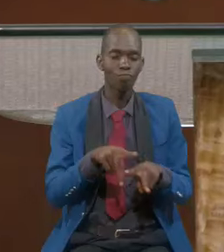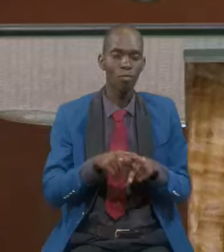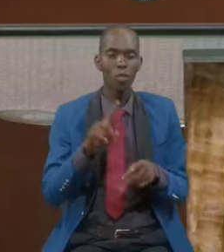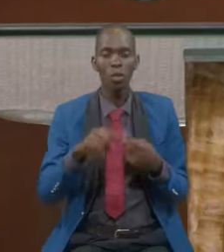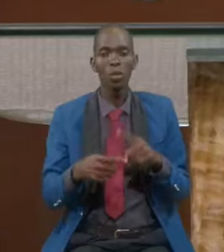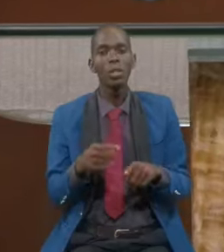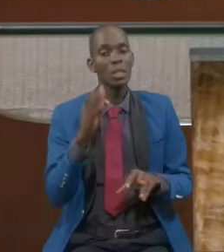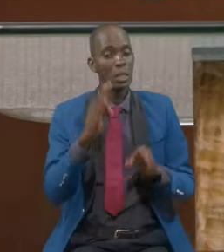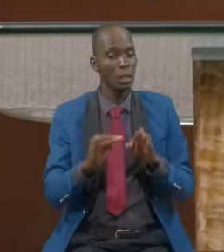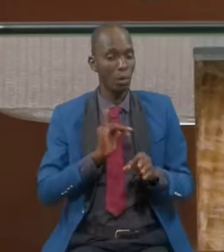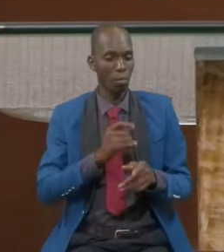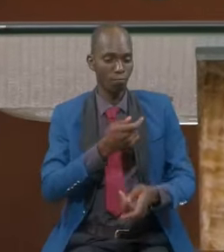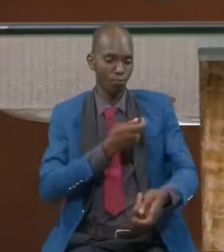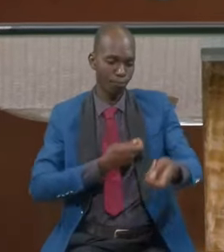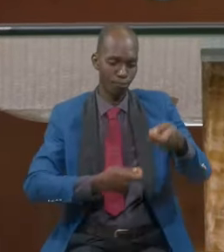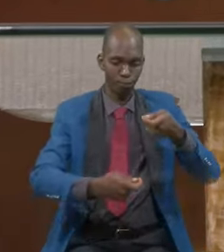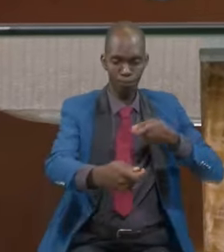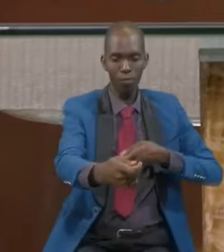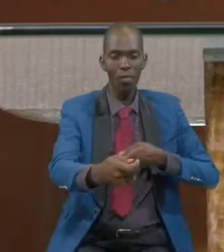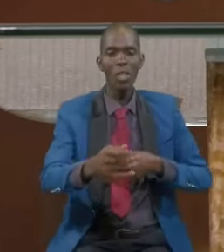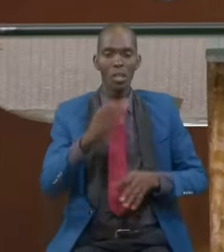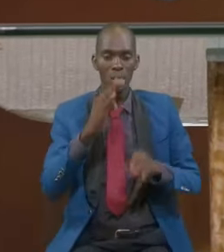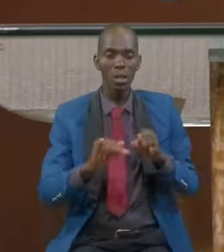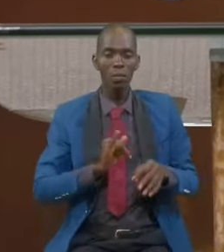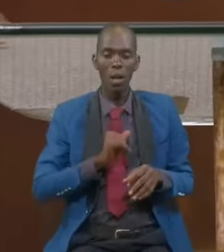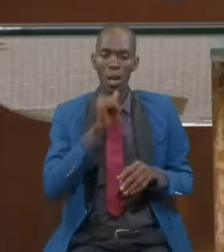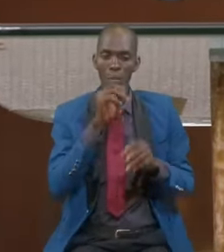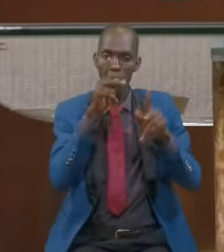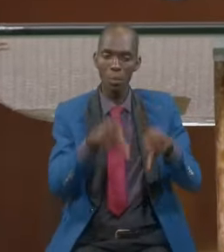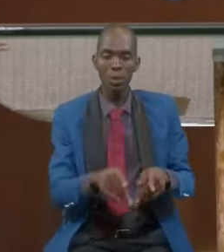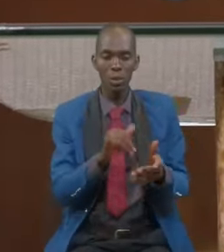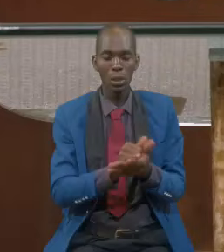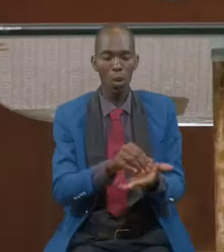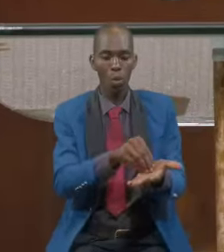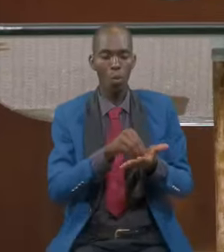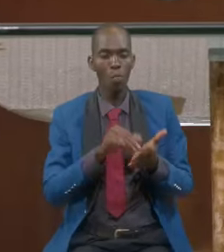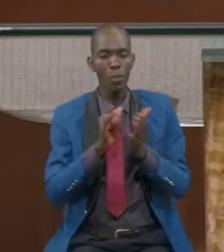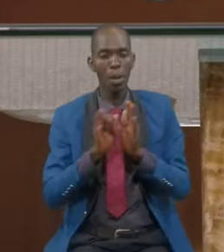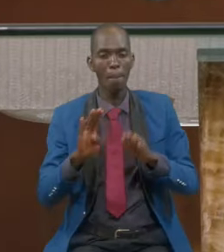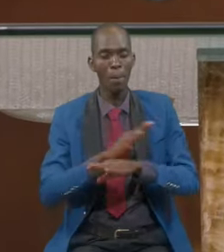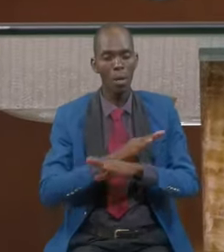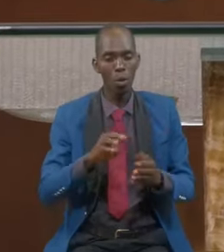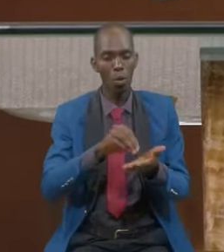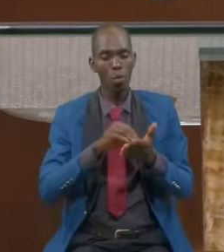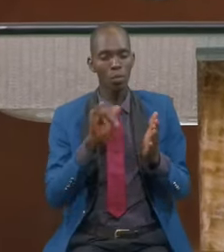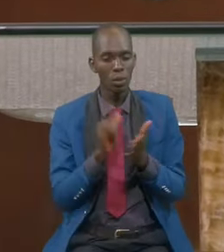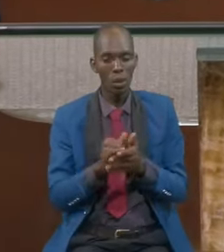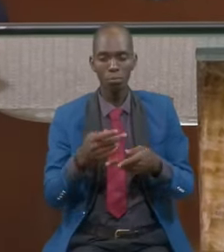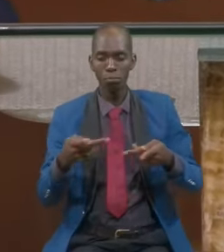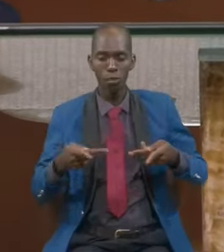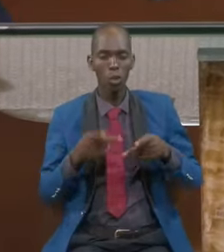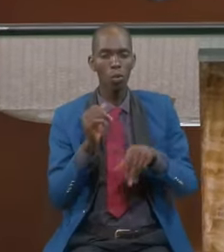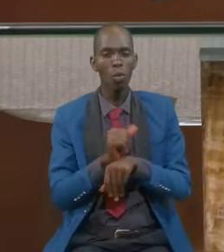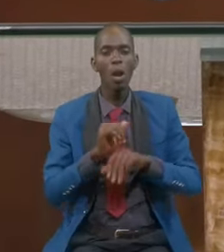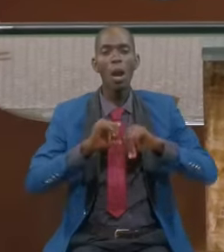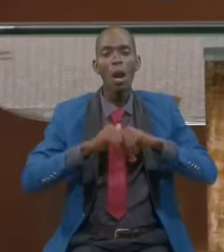were the person having that company, having that money, having those employees, how would I want